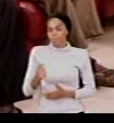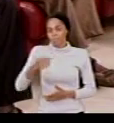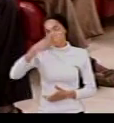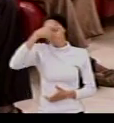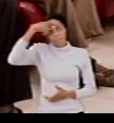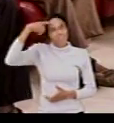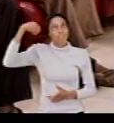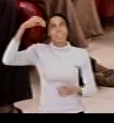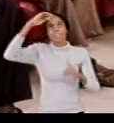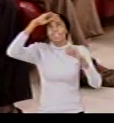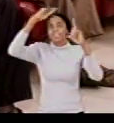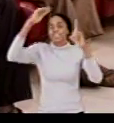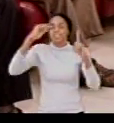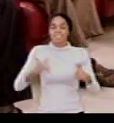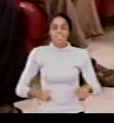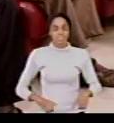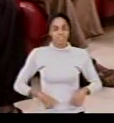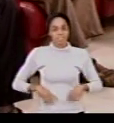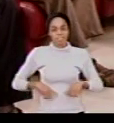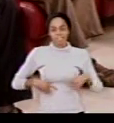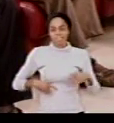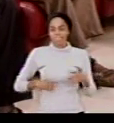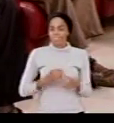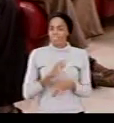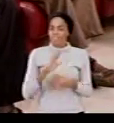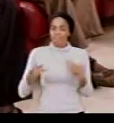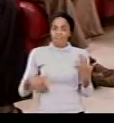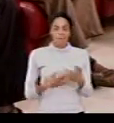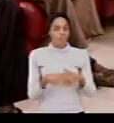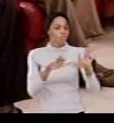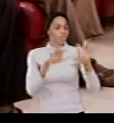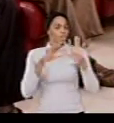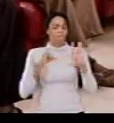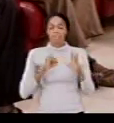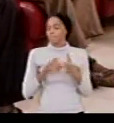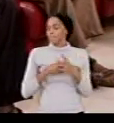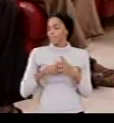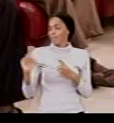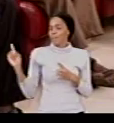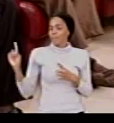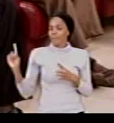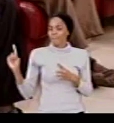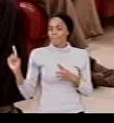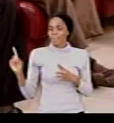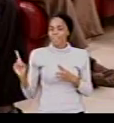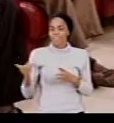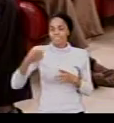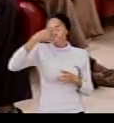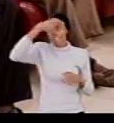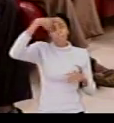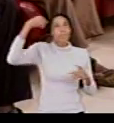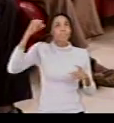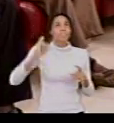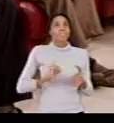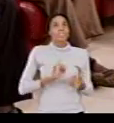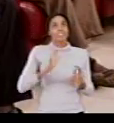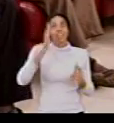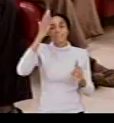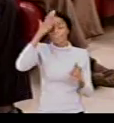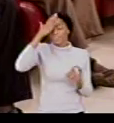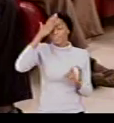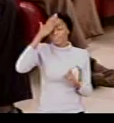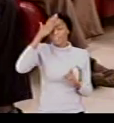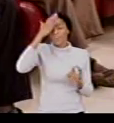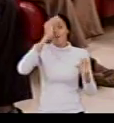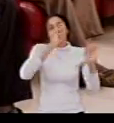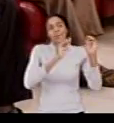tomorrow. Because he lives, all fear is gone. Because I